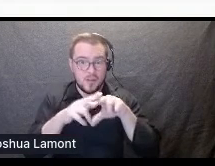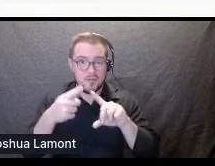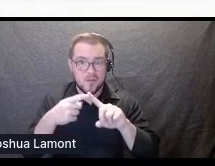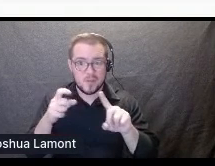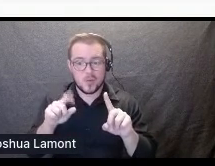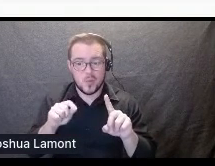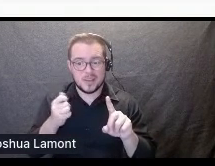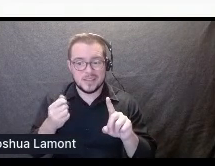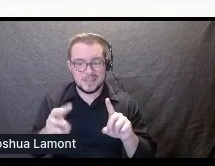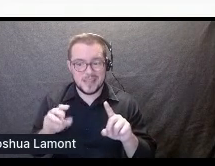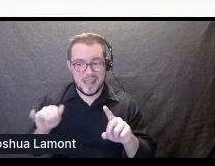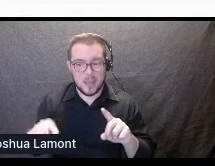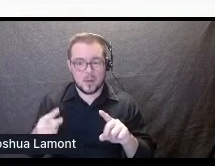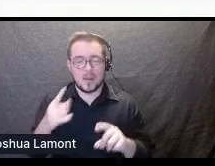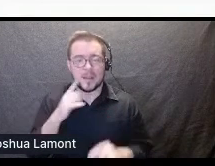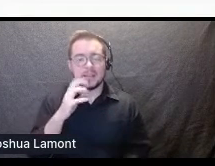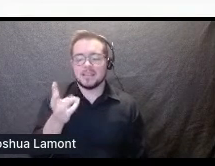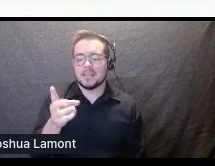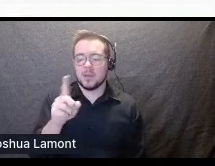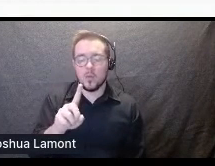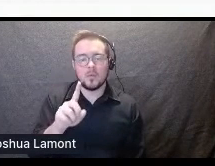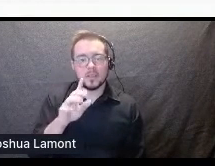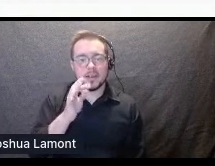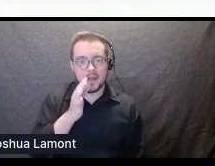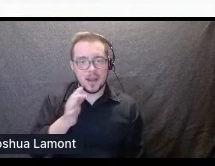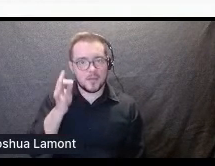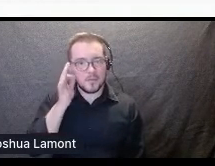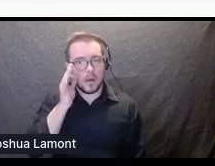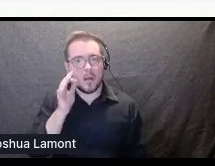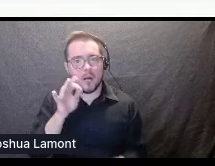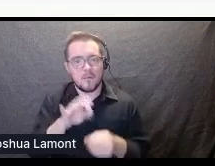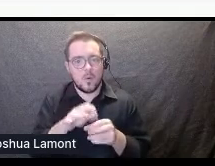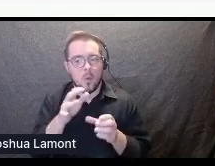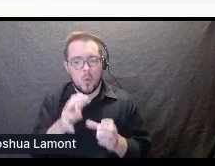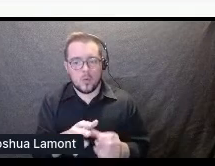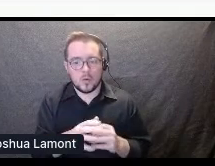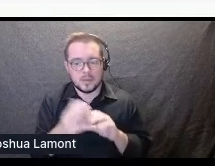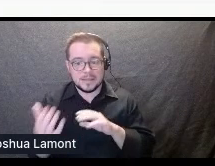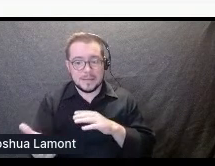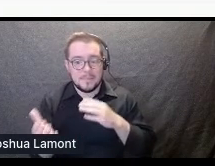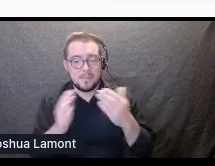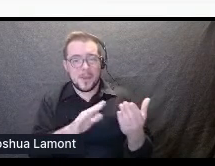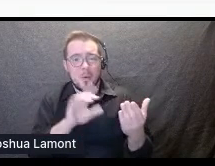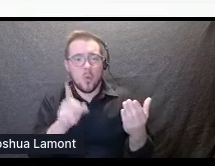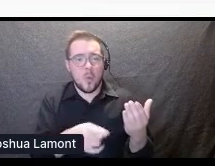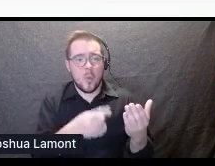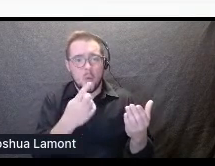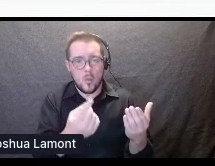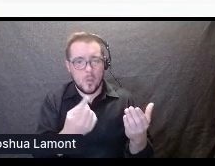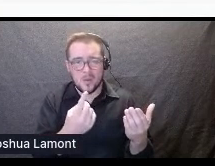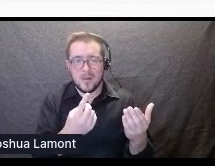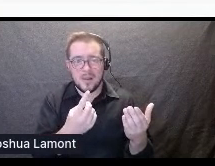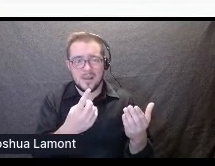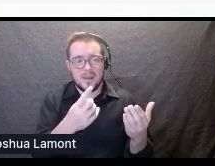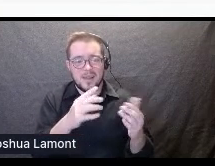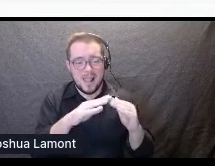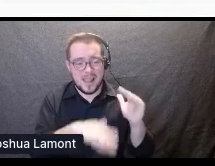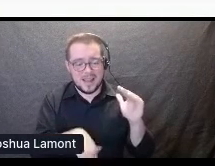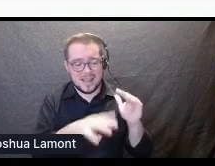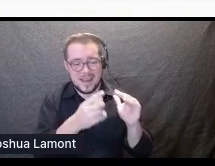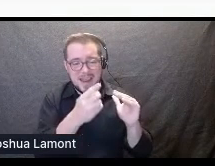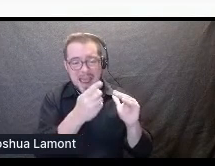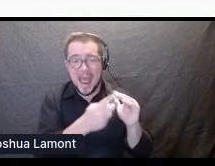And 61% of Native American voters. And by contrast, less than half of white voters voted Democratic